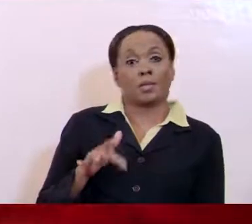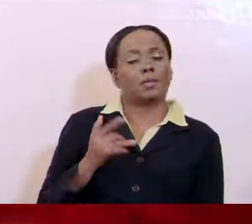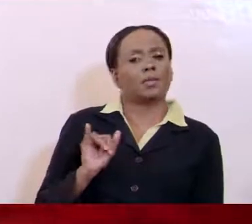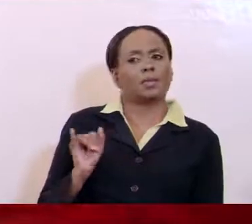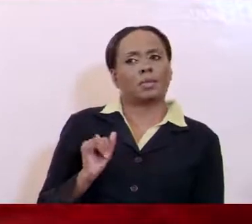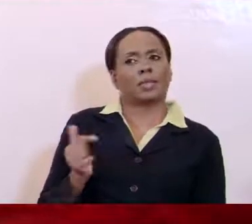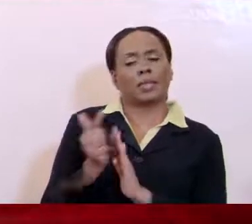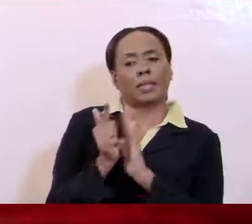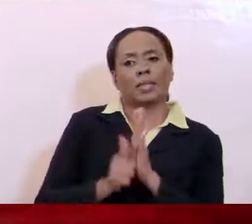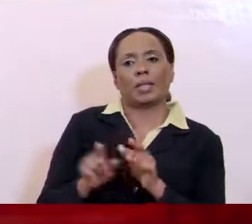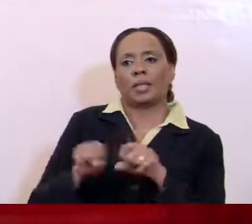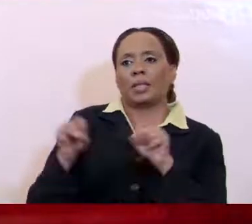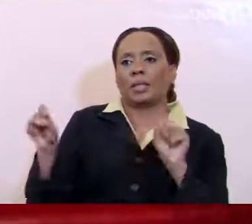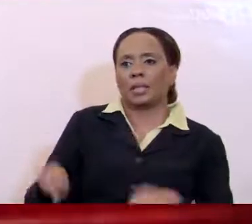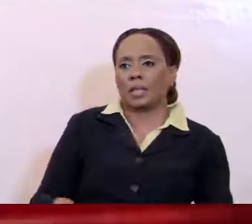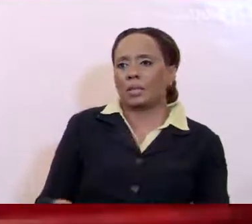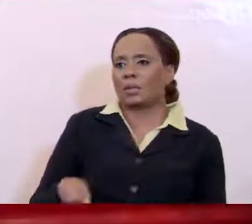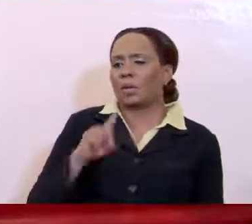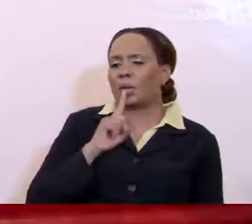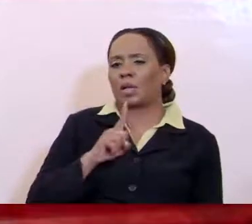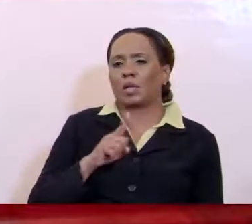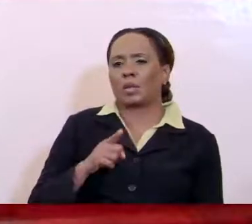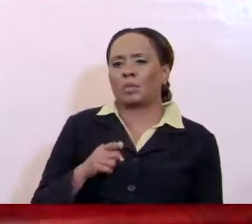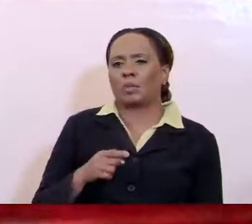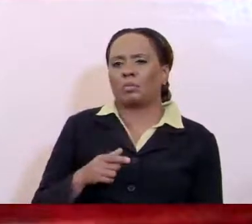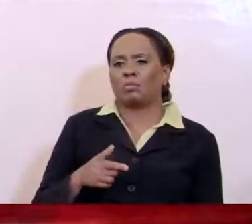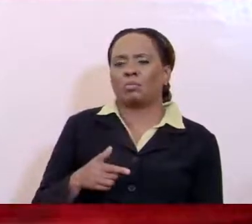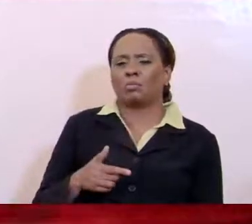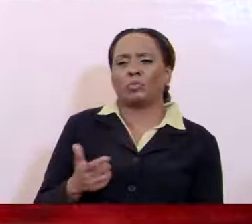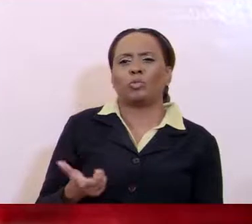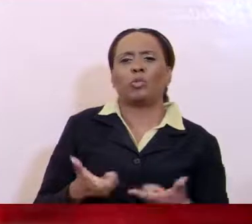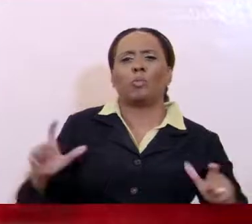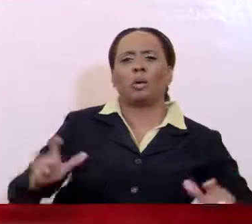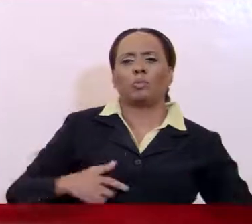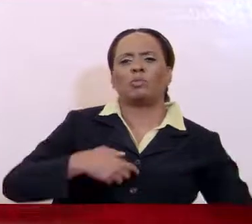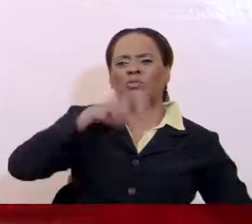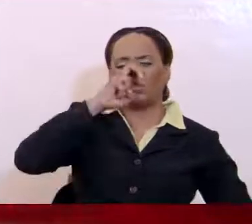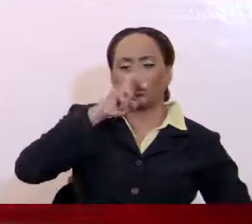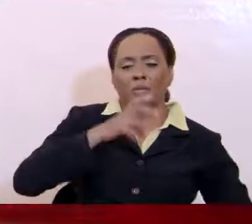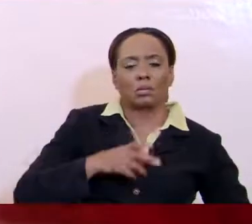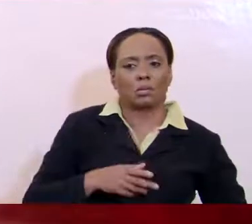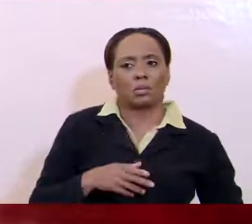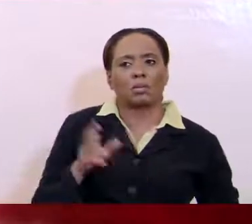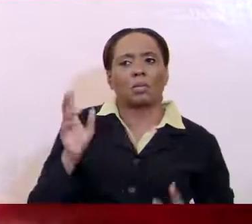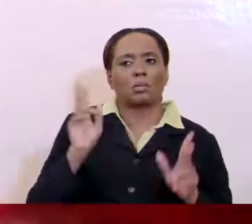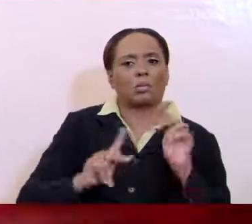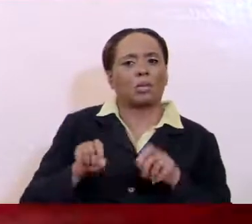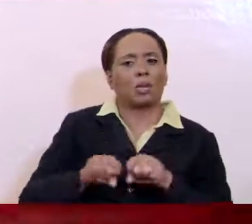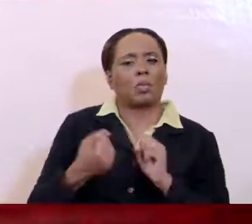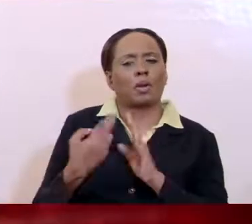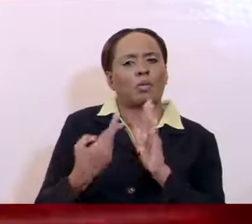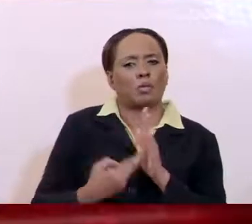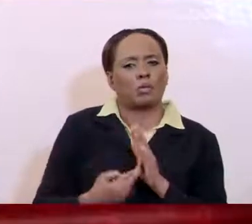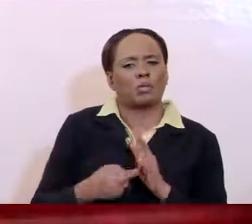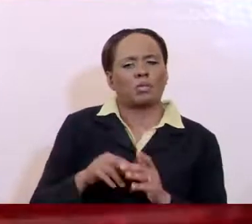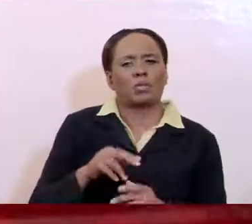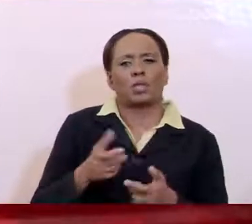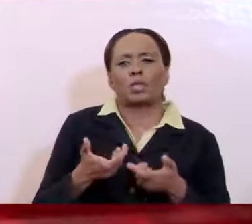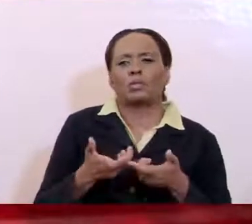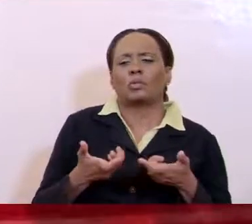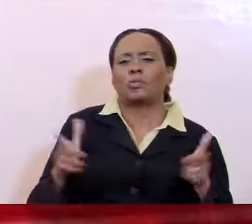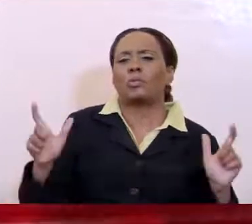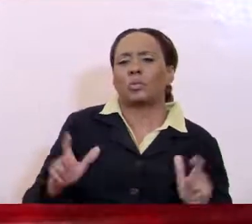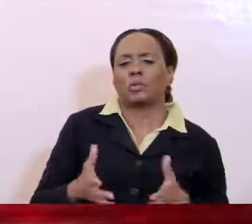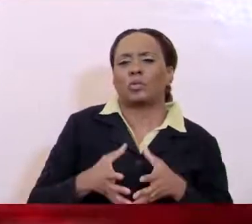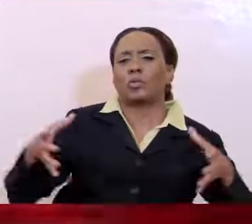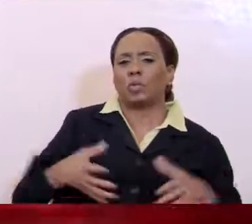legal system was being a bit heavy-handed on Barbadians who were found in breach of the protocols. I just wonder your opinion if you think